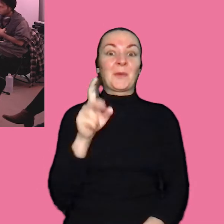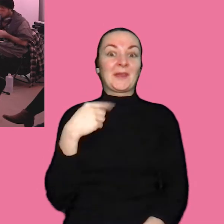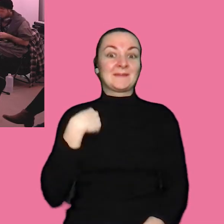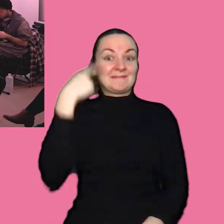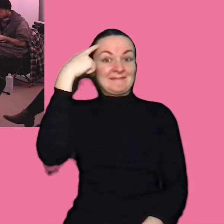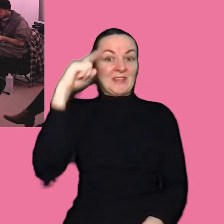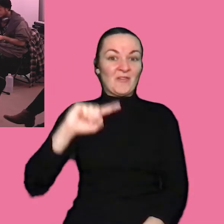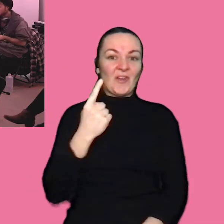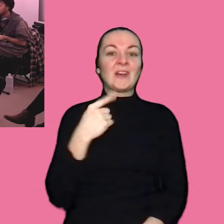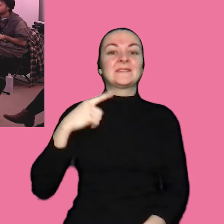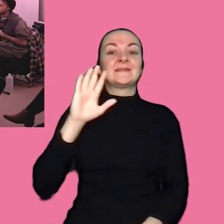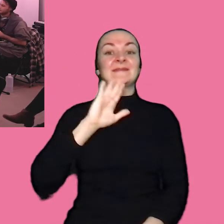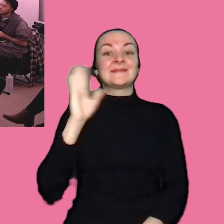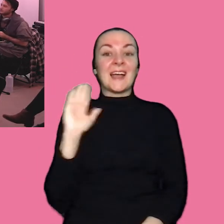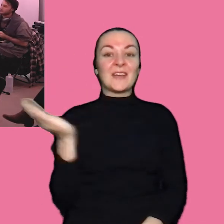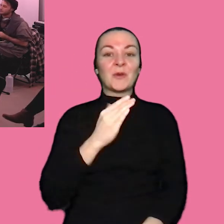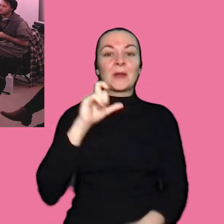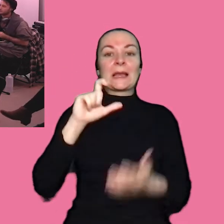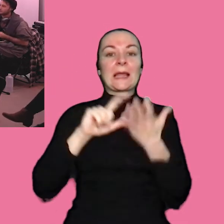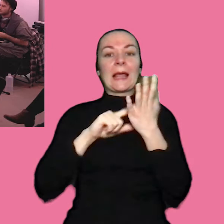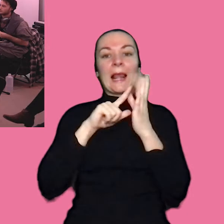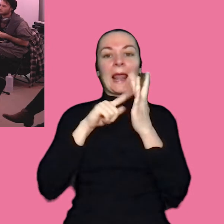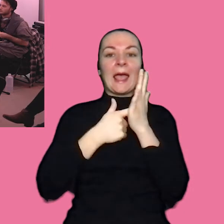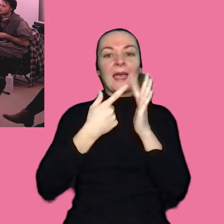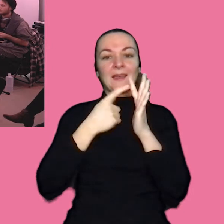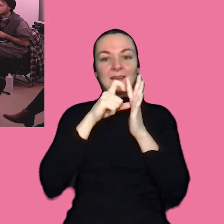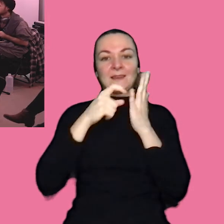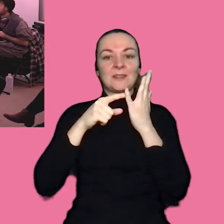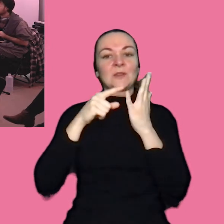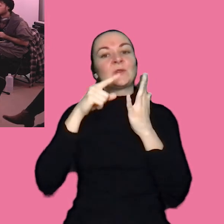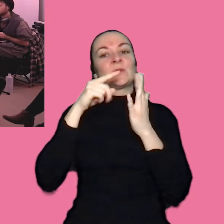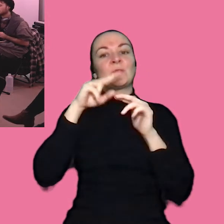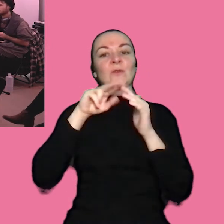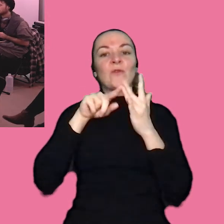Okay, so I guess I'm the first. Hi everyone, I'm Claire Dufour.